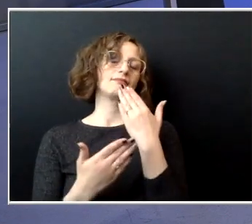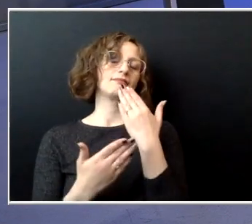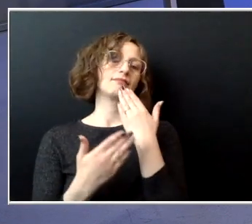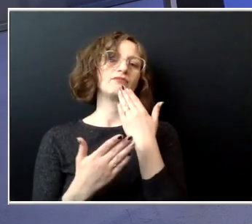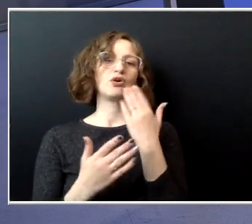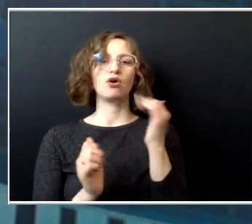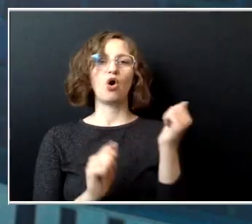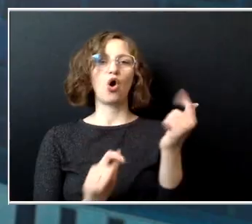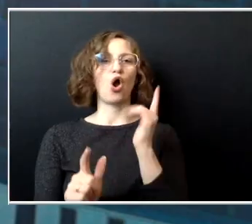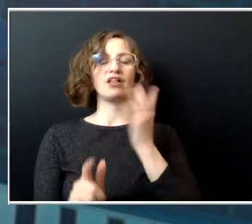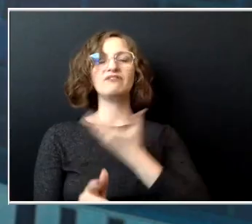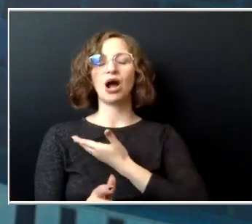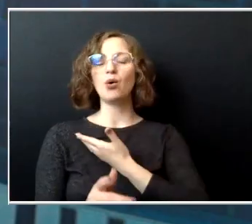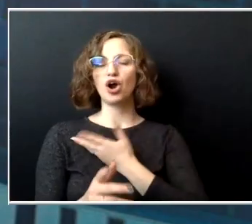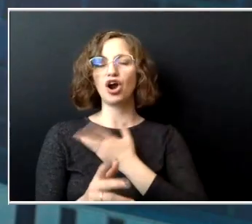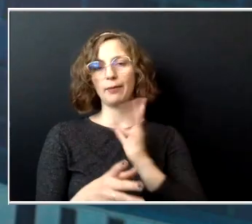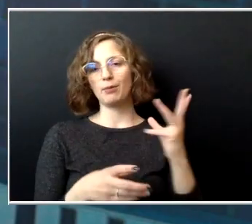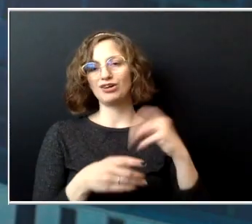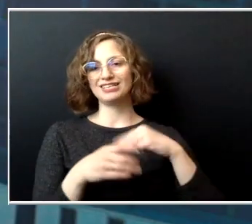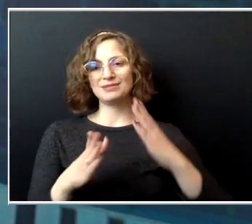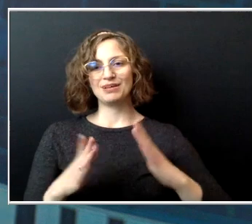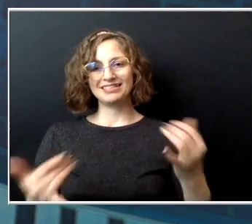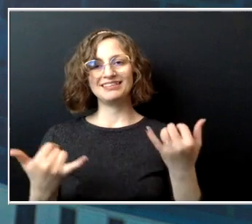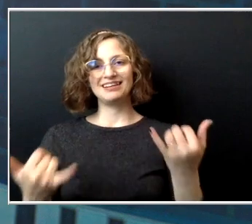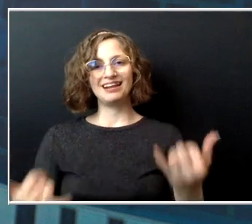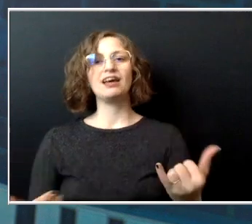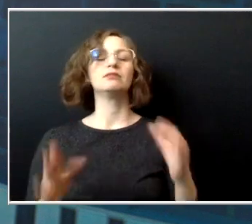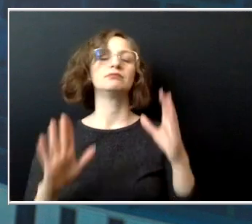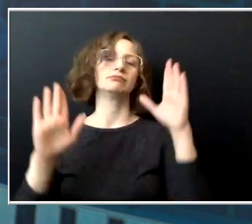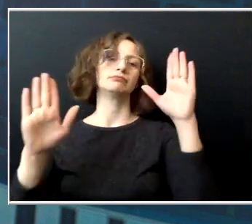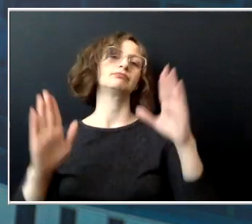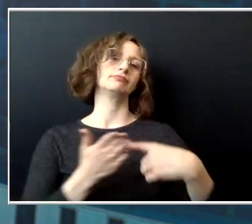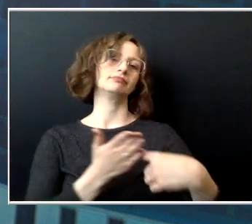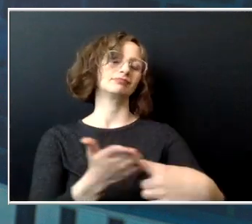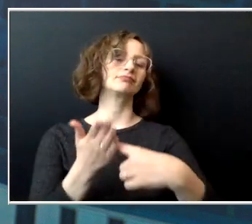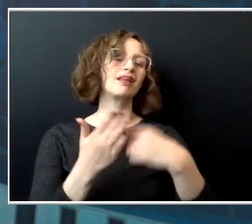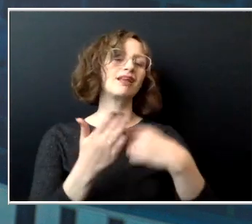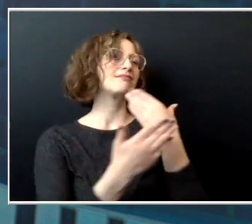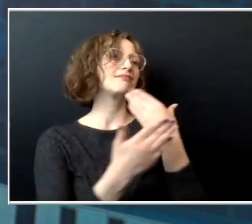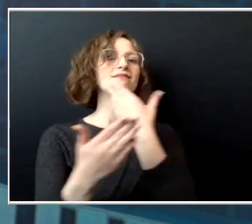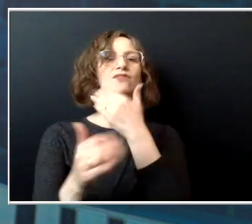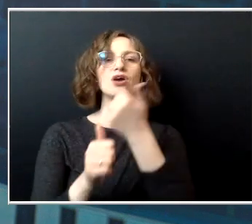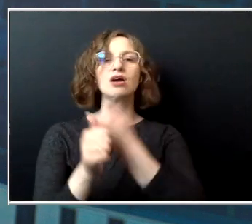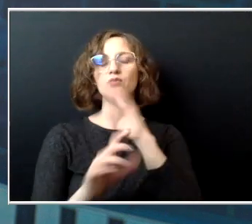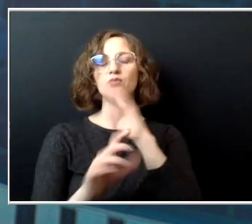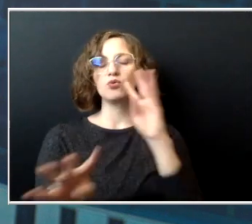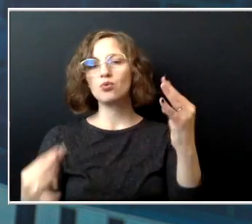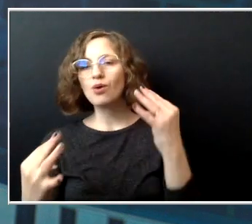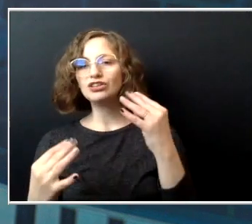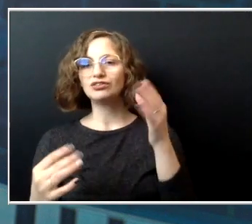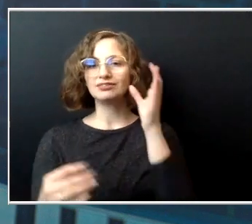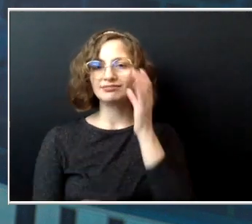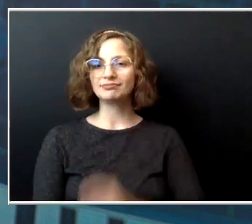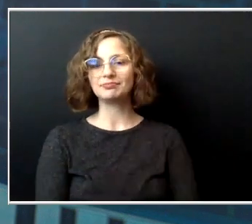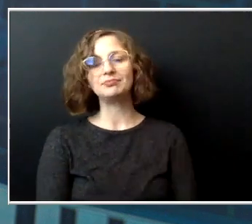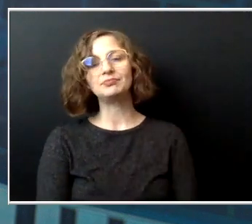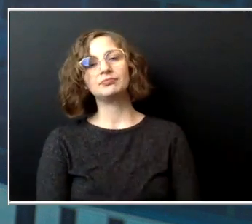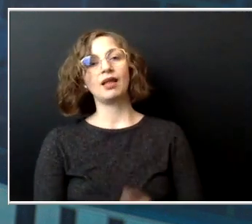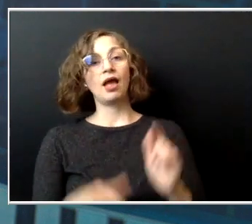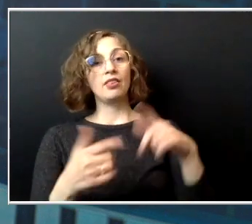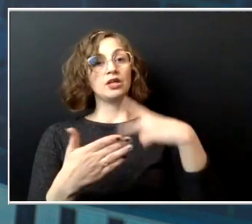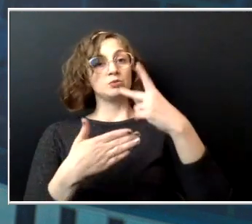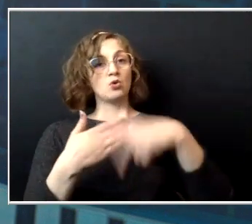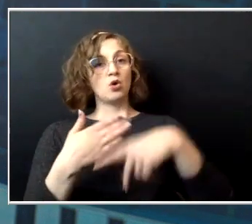from the panel today, and what a great discussion this has been. Thank you to everybody for watching and listening. In this program we talk a lot